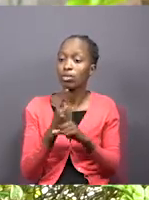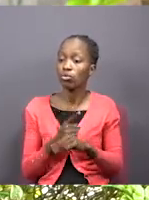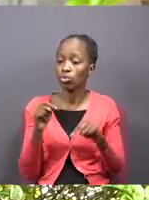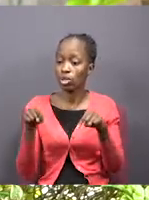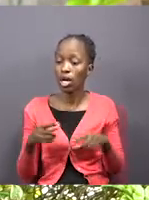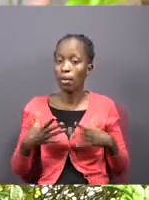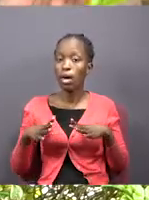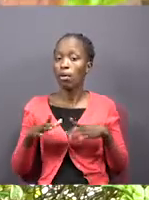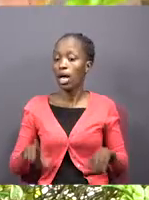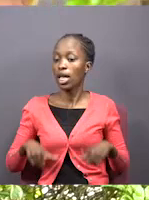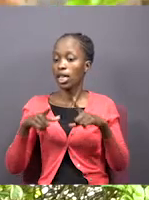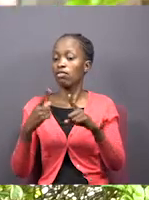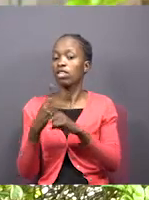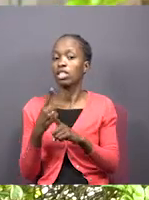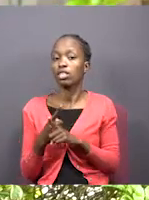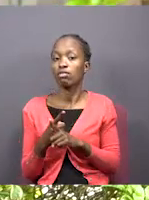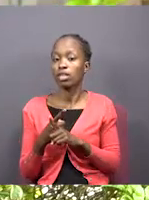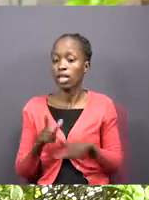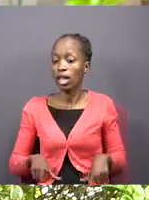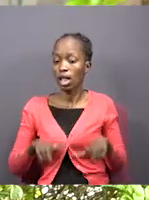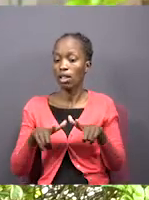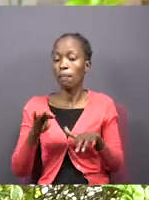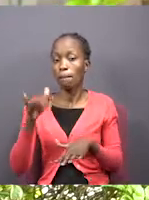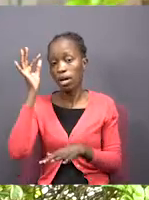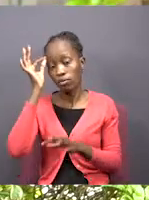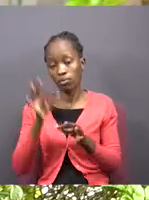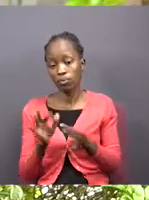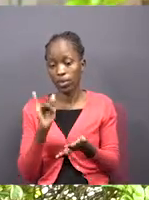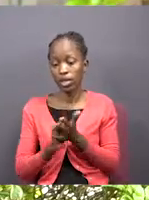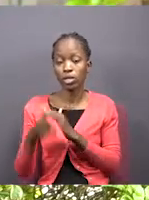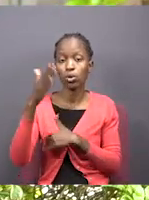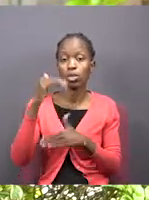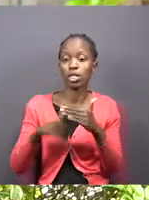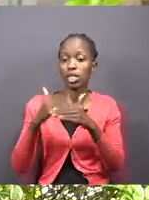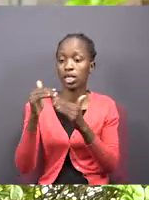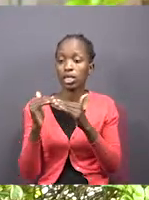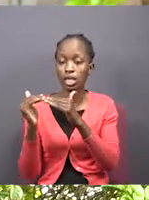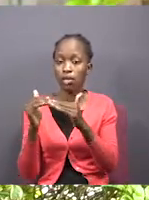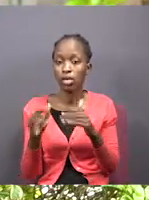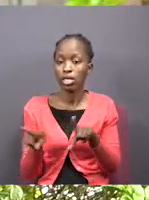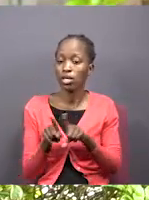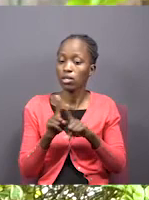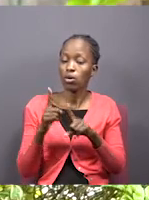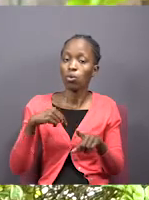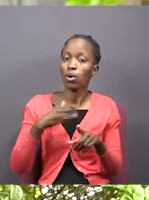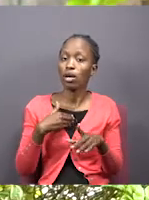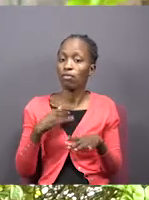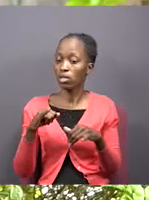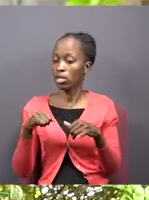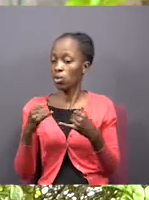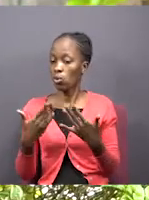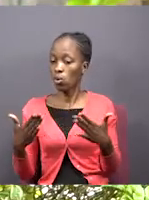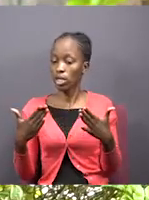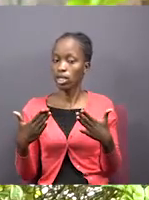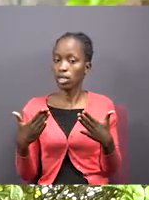so today people are living differently. They live by faith, and that's now God's next level. Also, there is the new ways